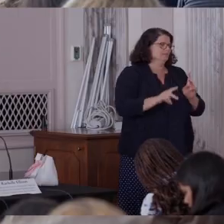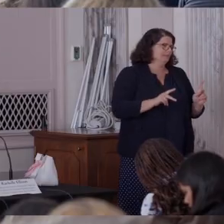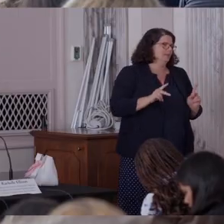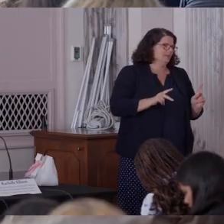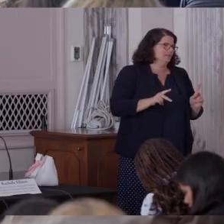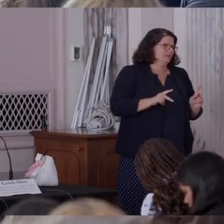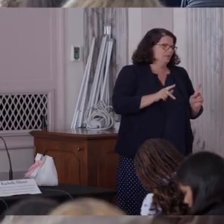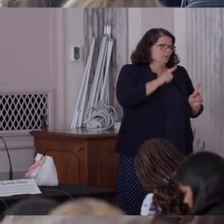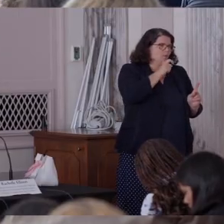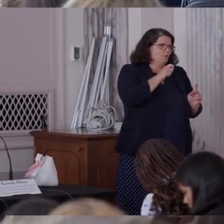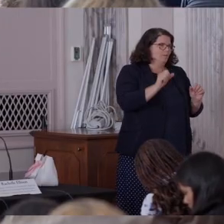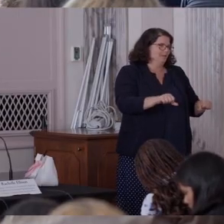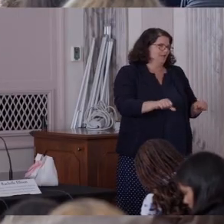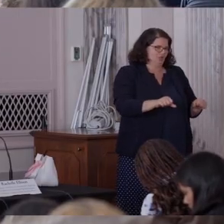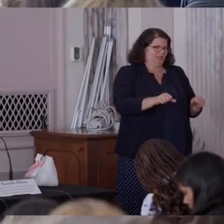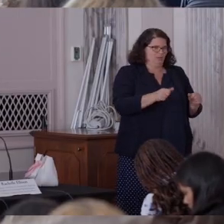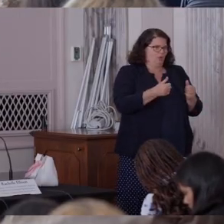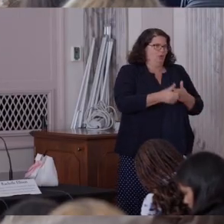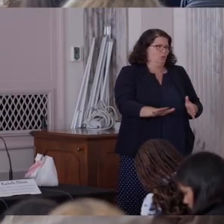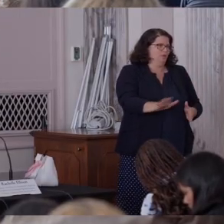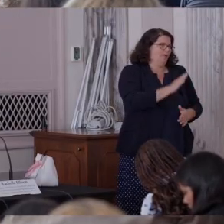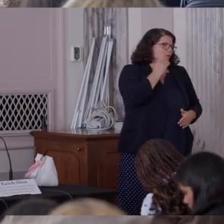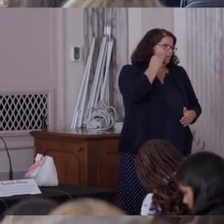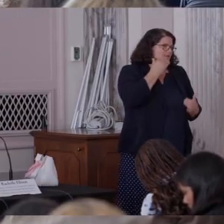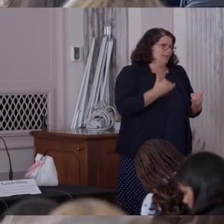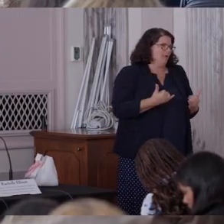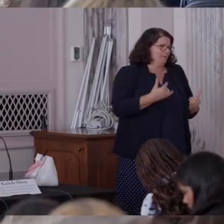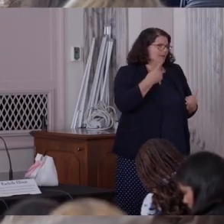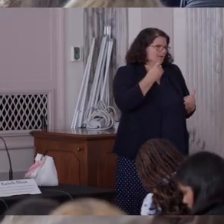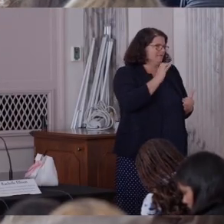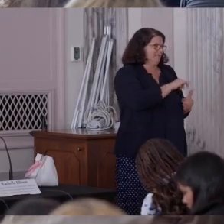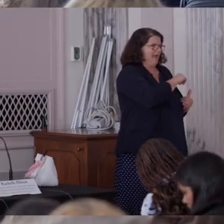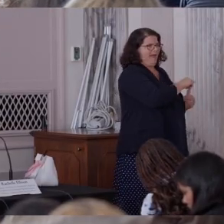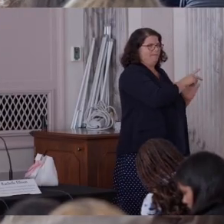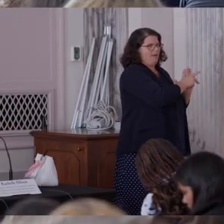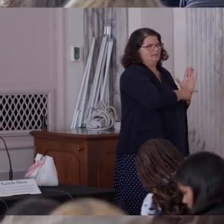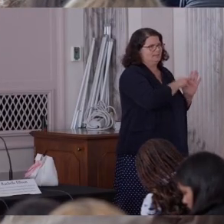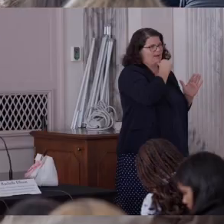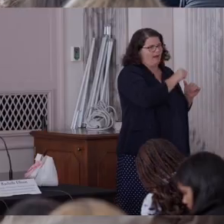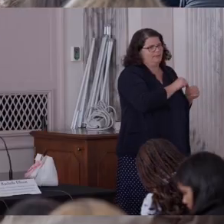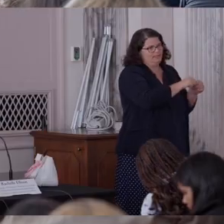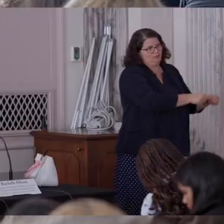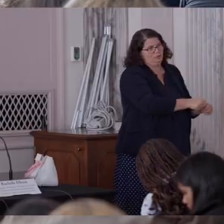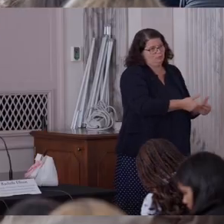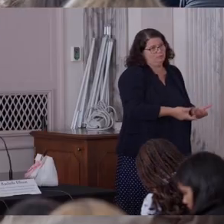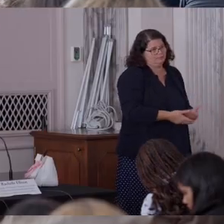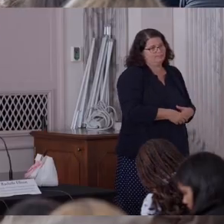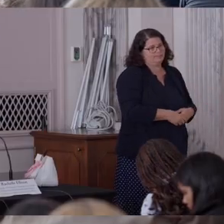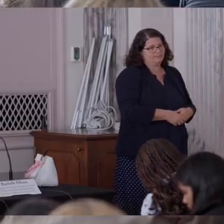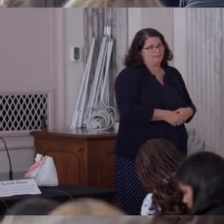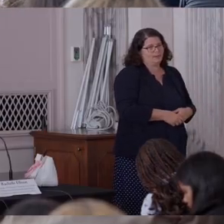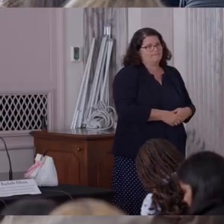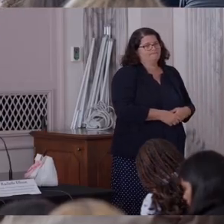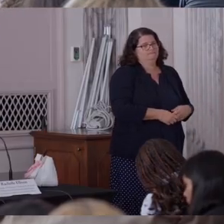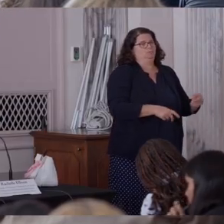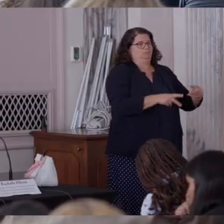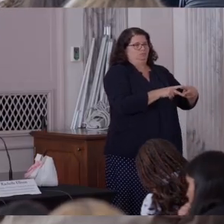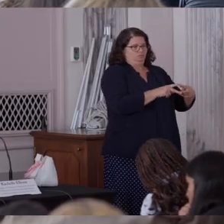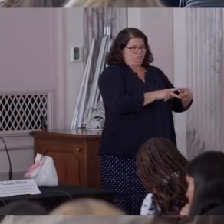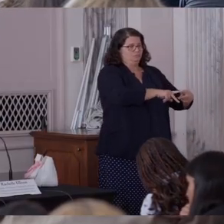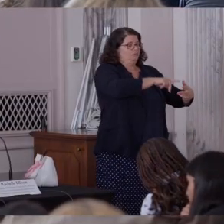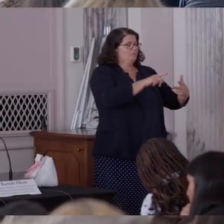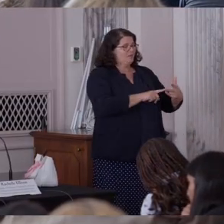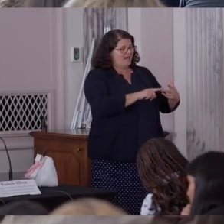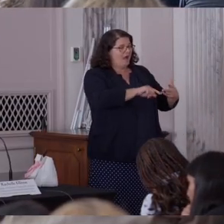are potentially losing their housing as well. The other changes are in the not only in the